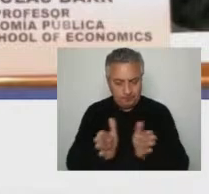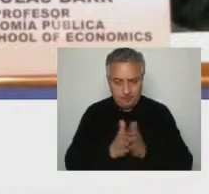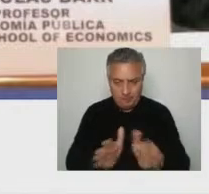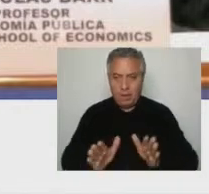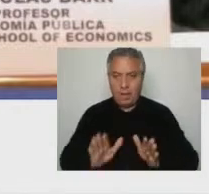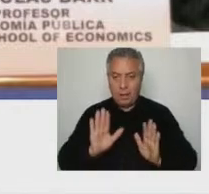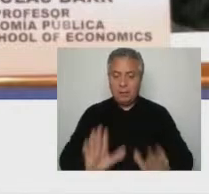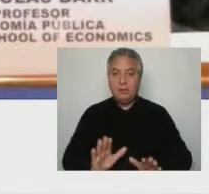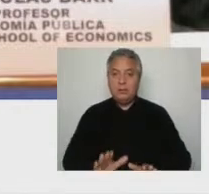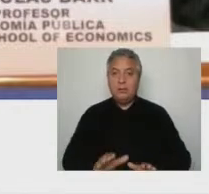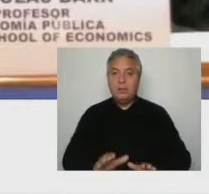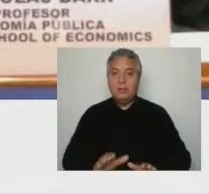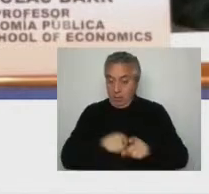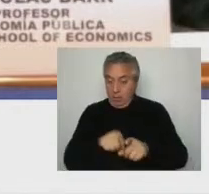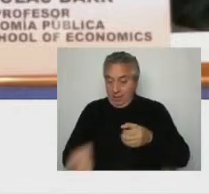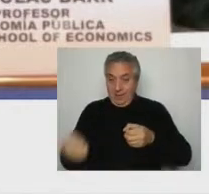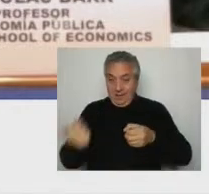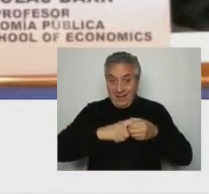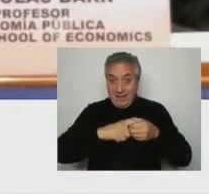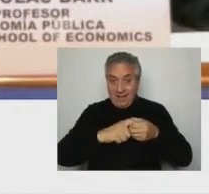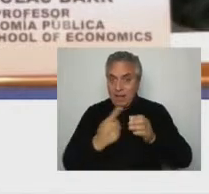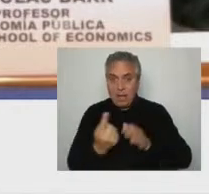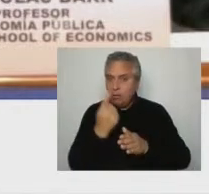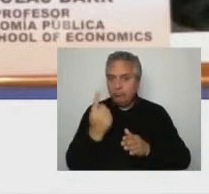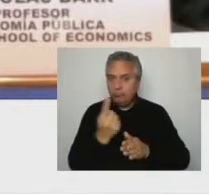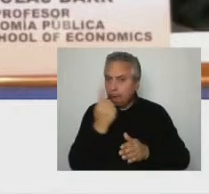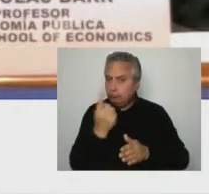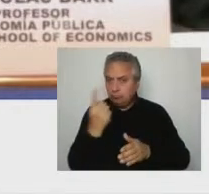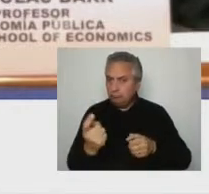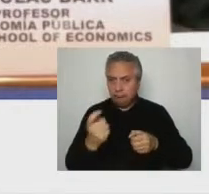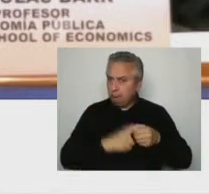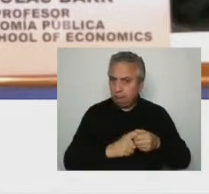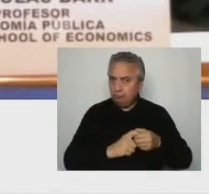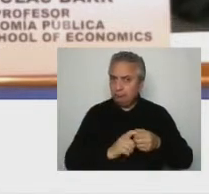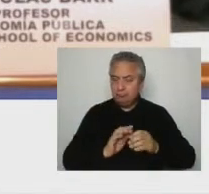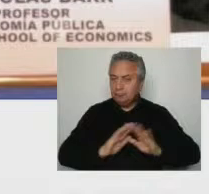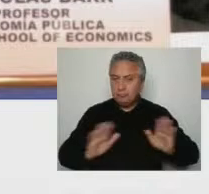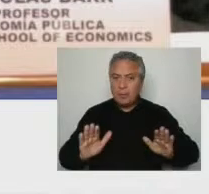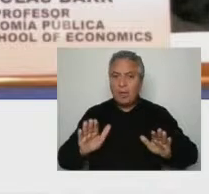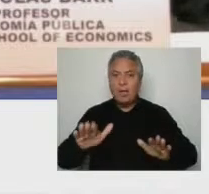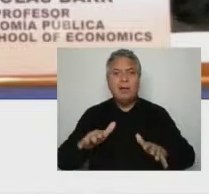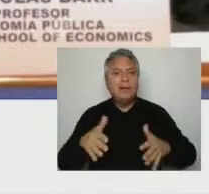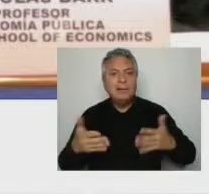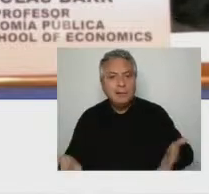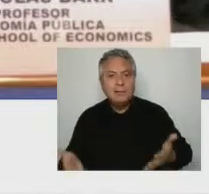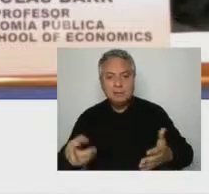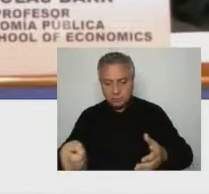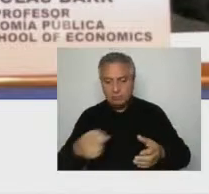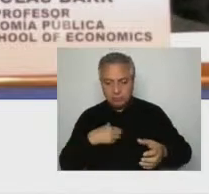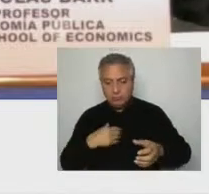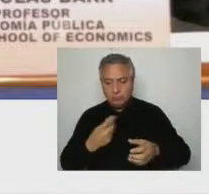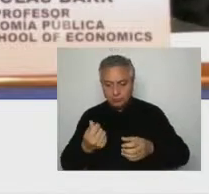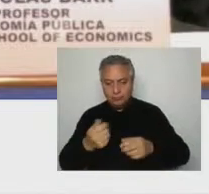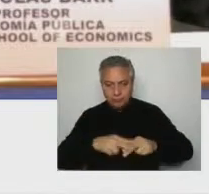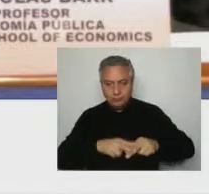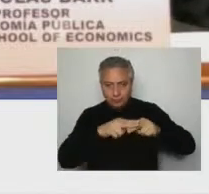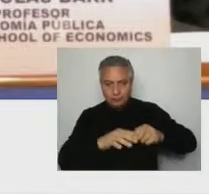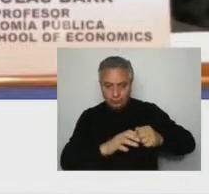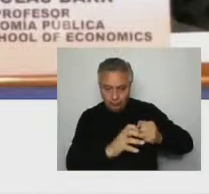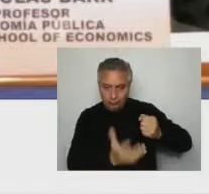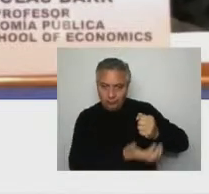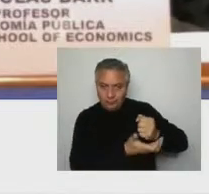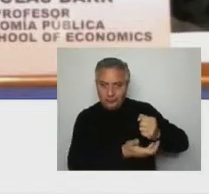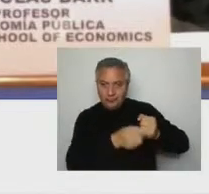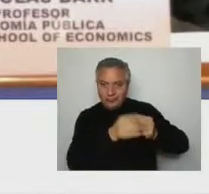simple savings plan. The default is a target date fund. So a worker who goes into Nest